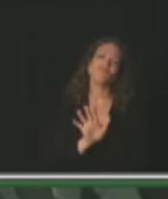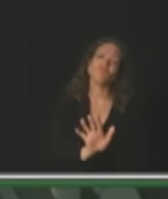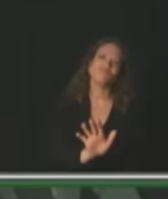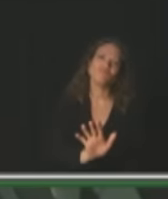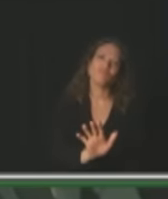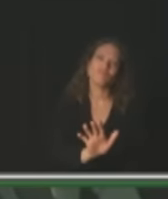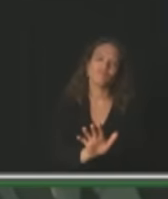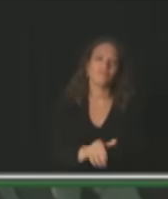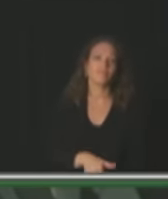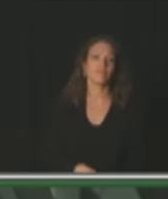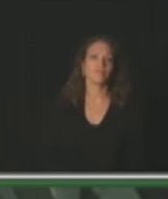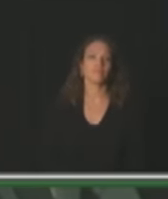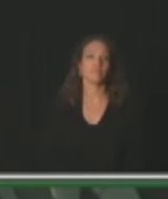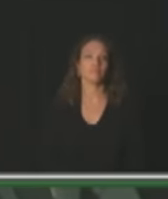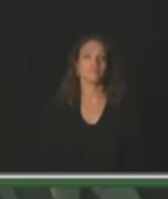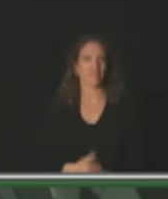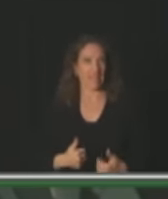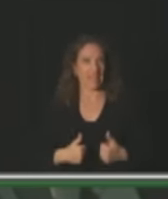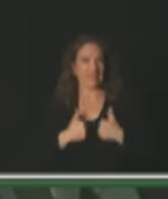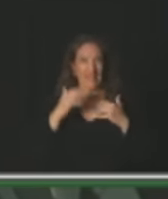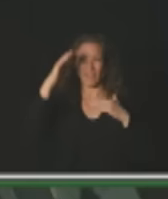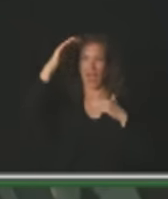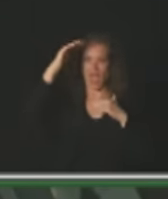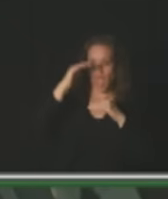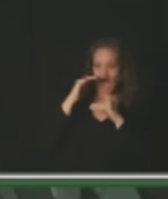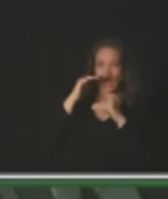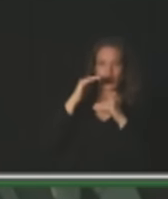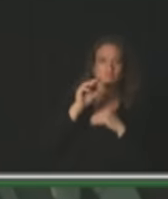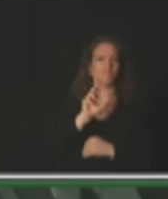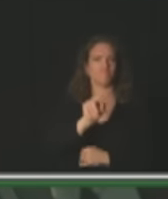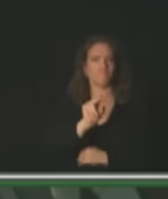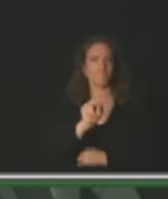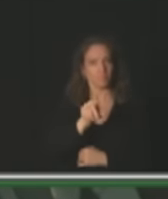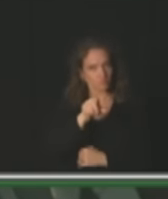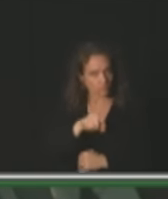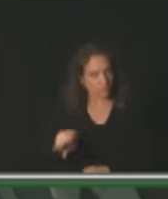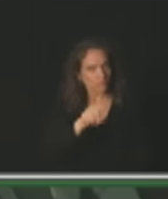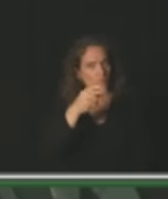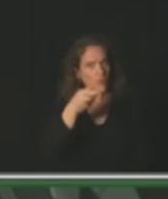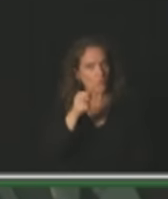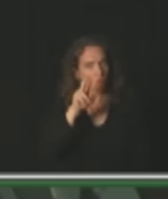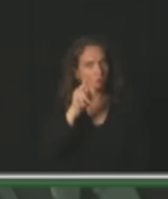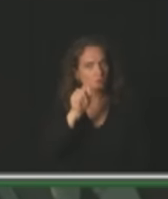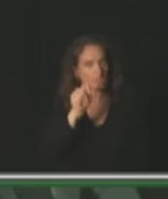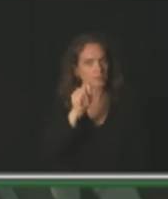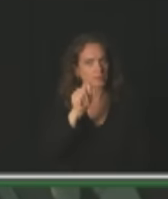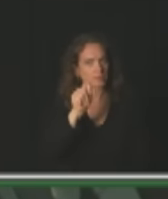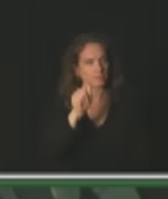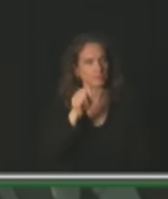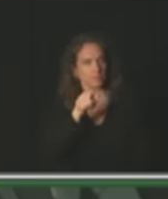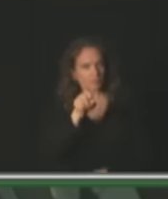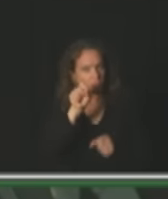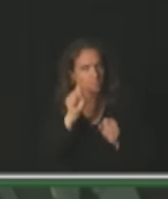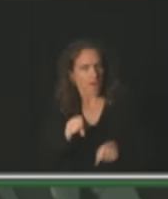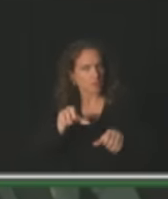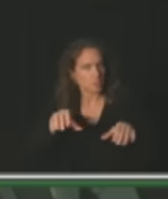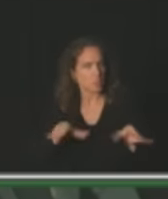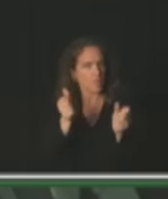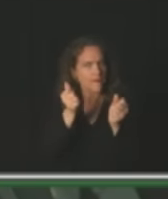Don't let life stop you. You are Hornets. You can do